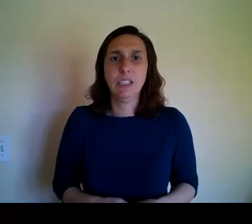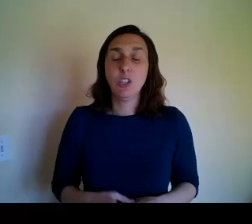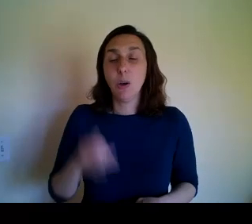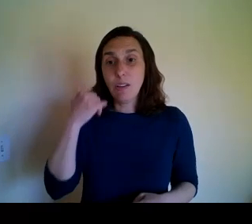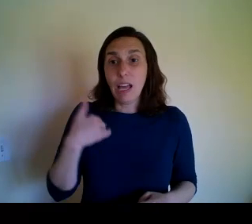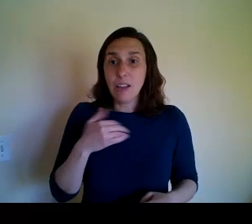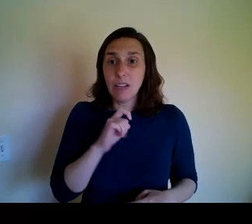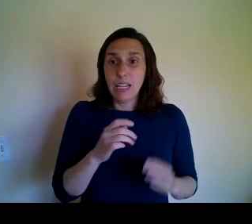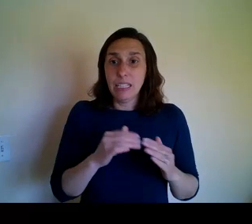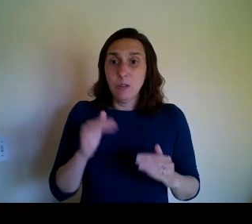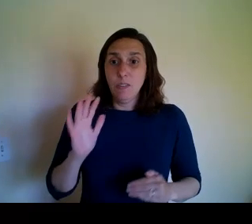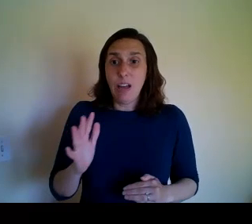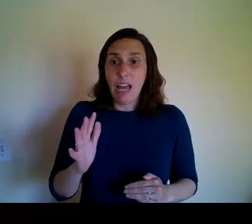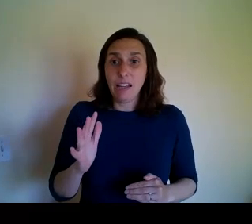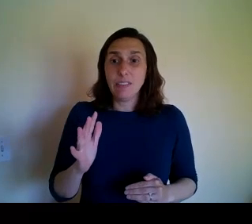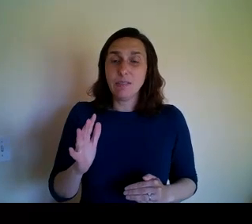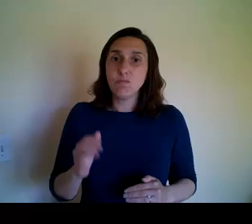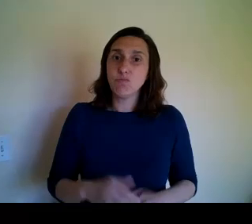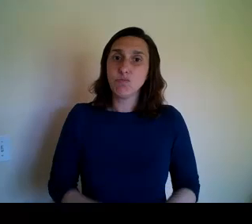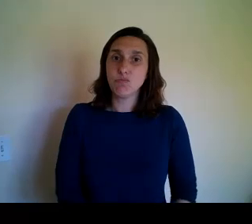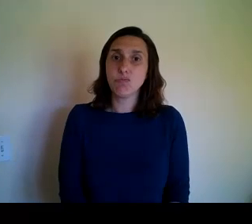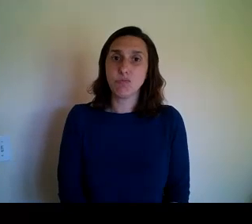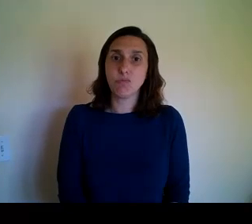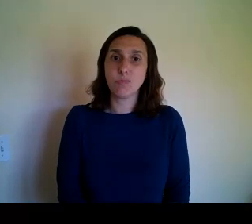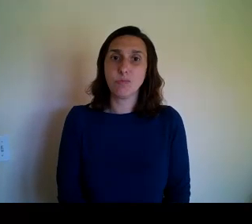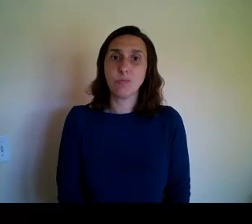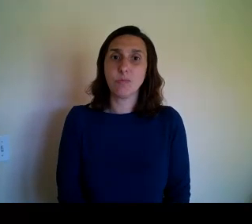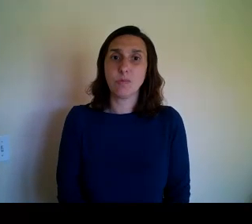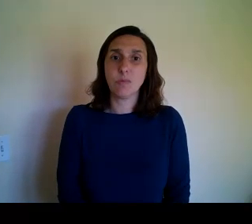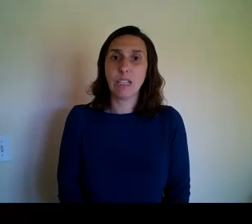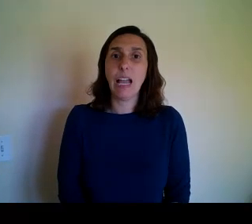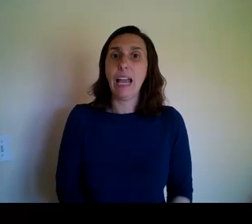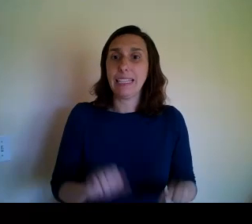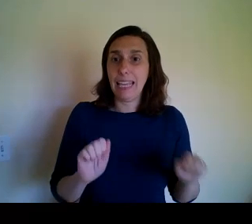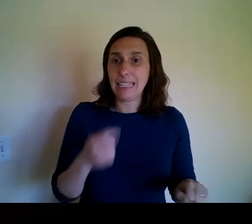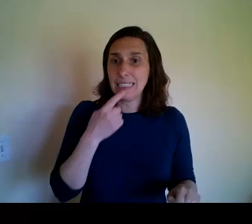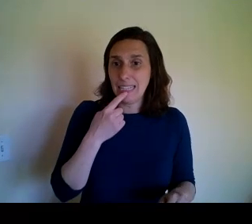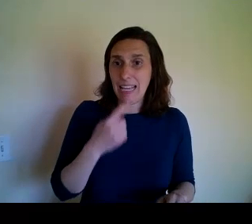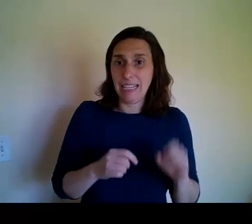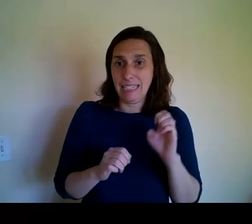5, it's fair to say that e to the x